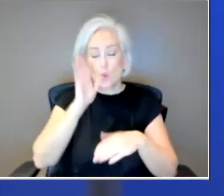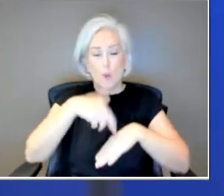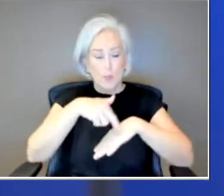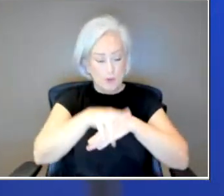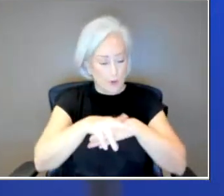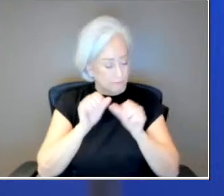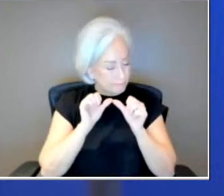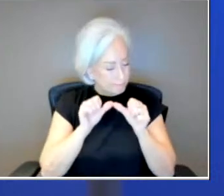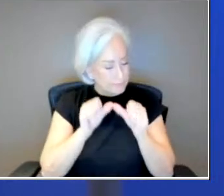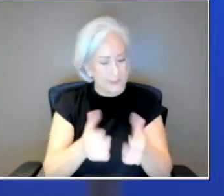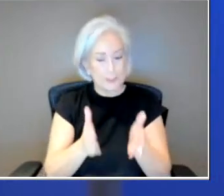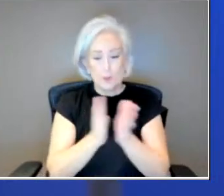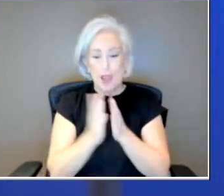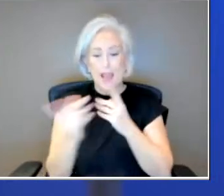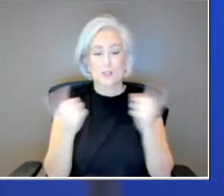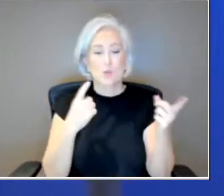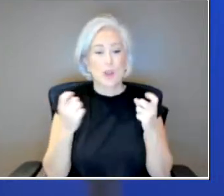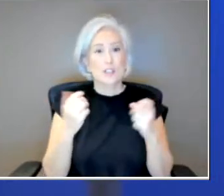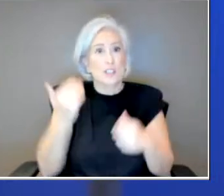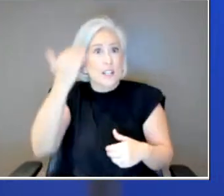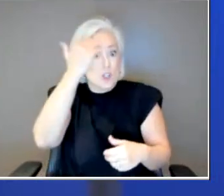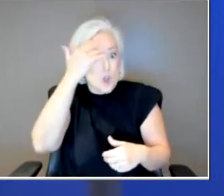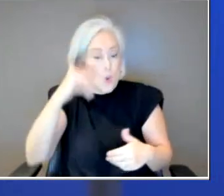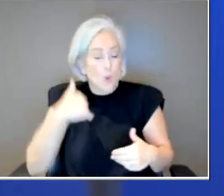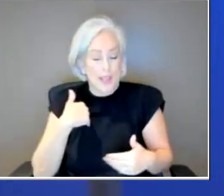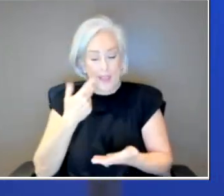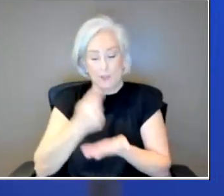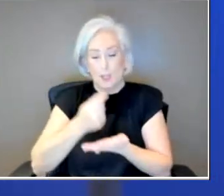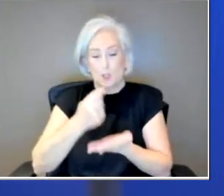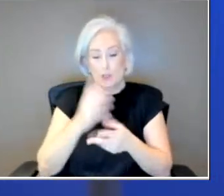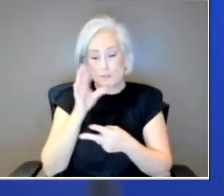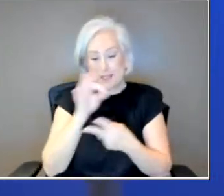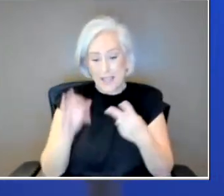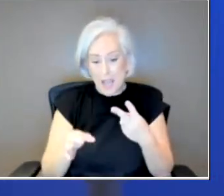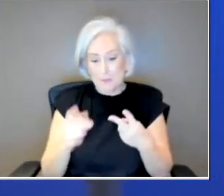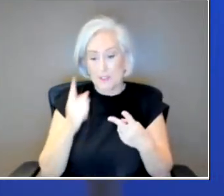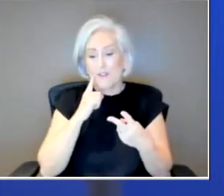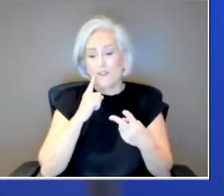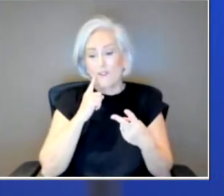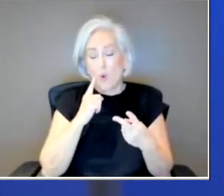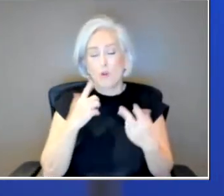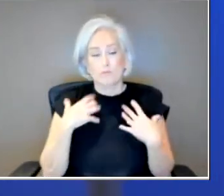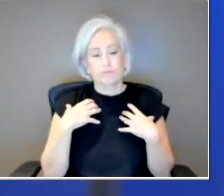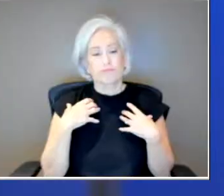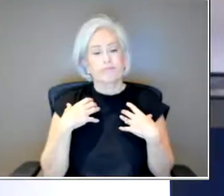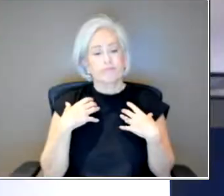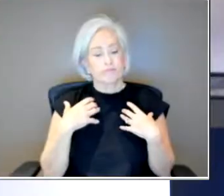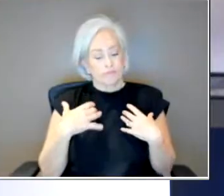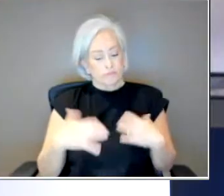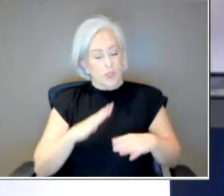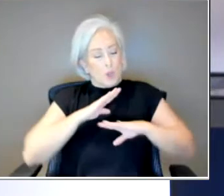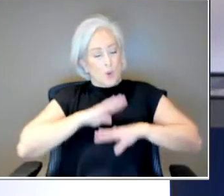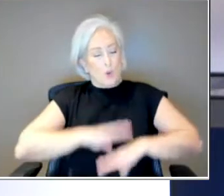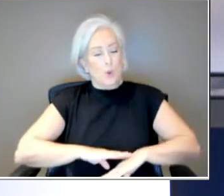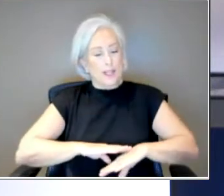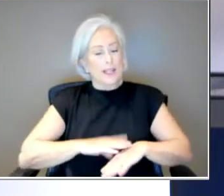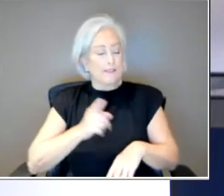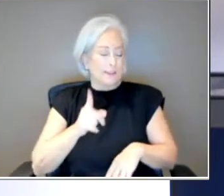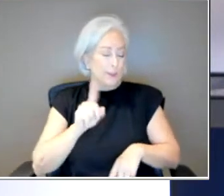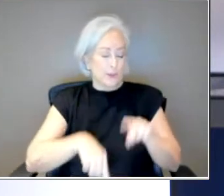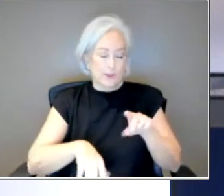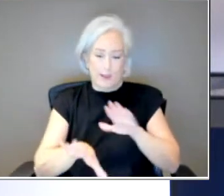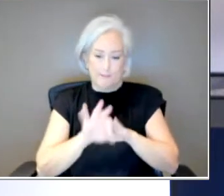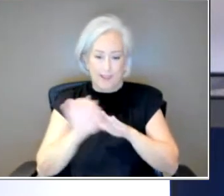just know that there is this treatment option that can give you relief if you're not getting it otherwise. Thank you so much for being with us today. Appreciate